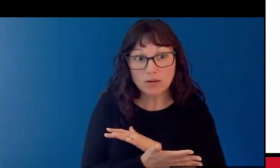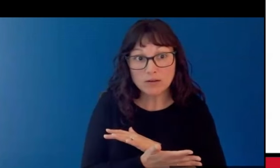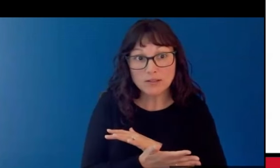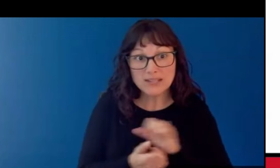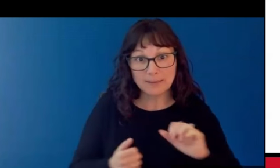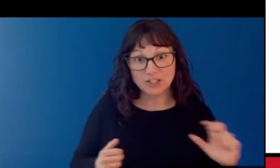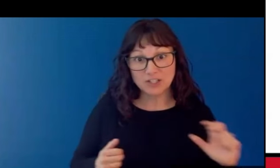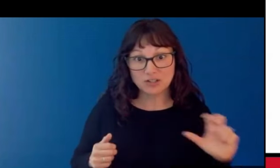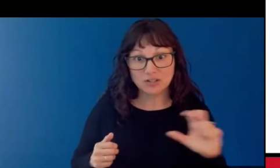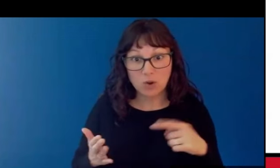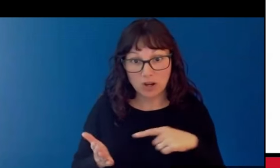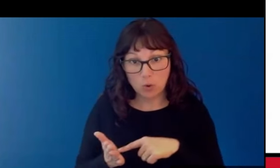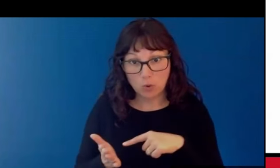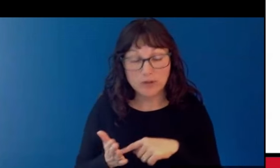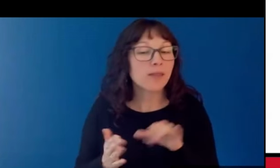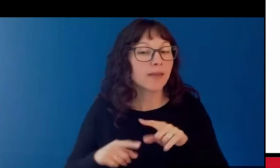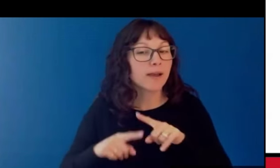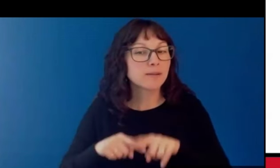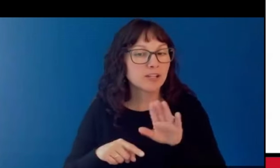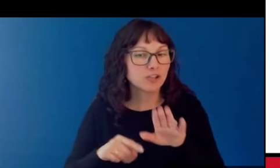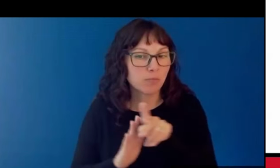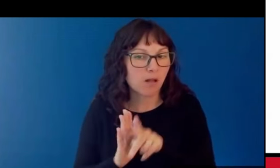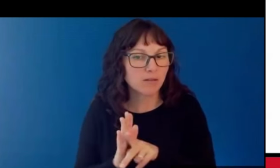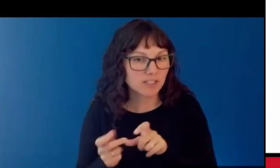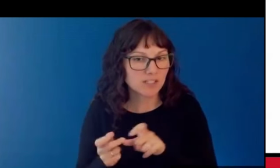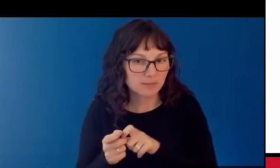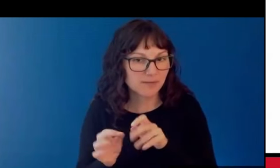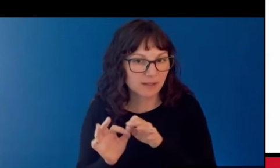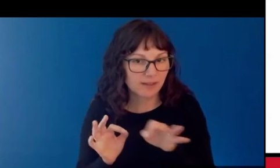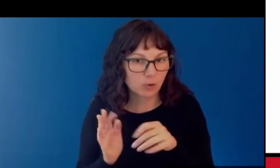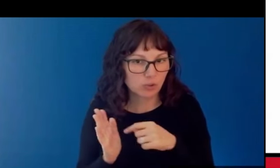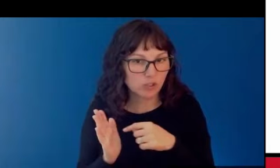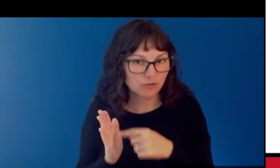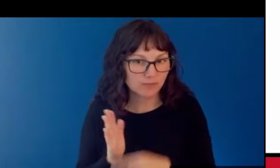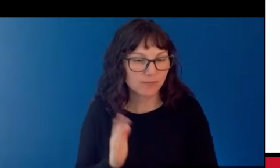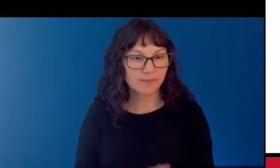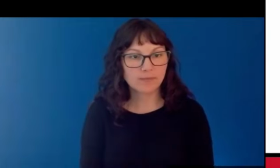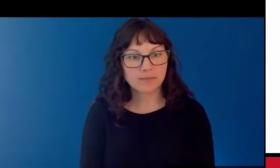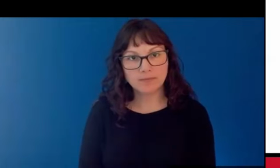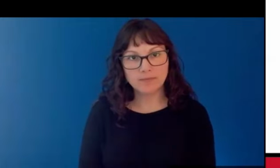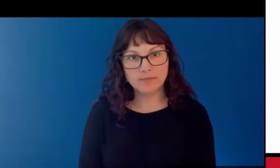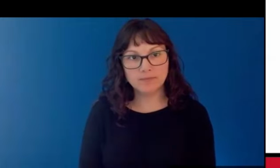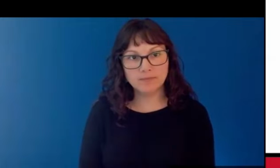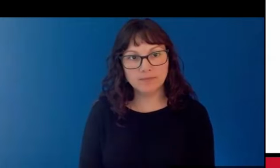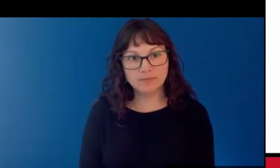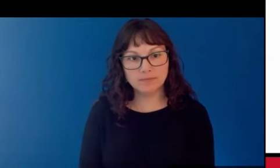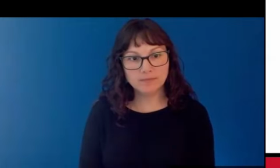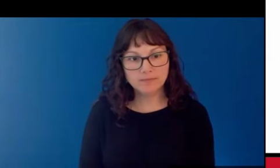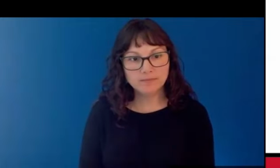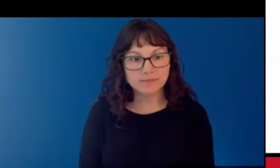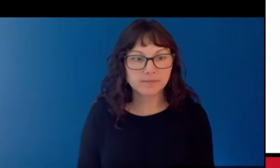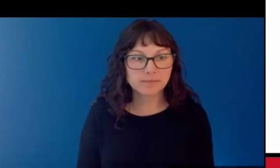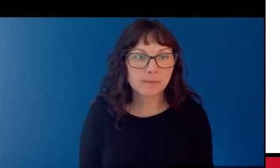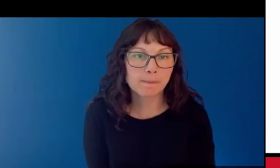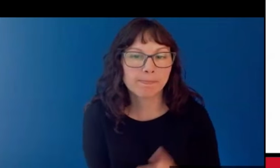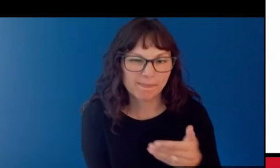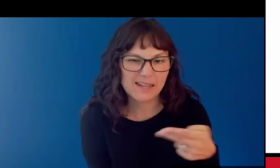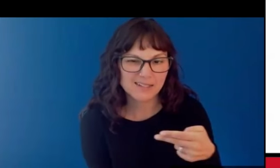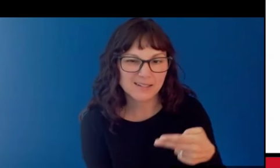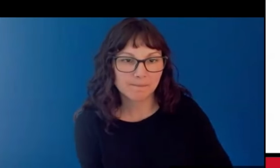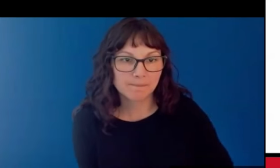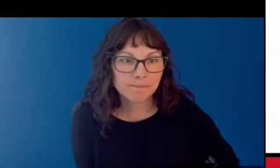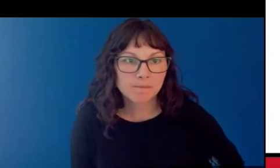That's going to depend on the language in your policy. Next slide.